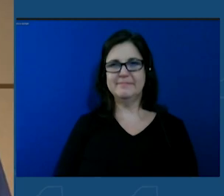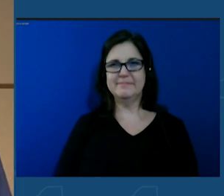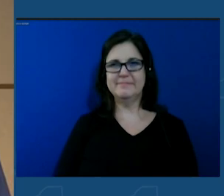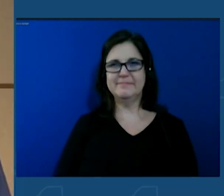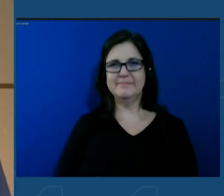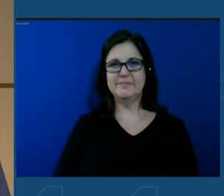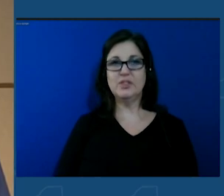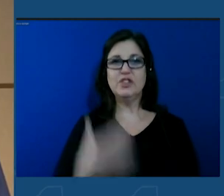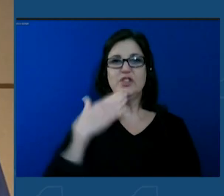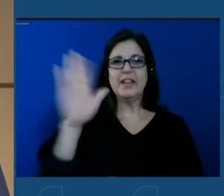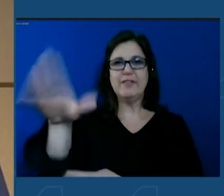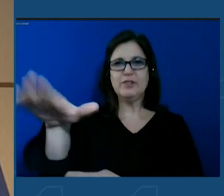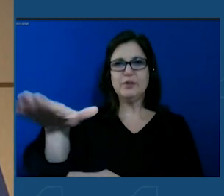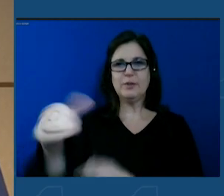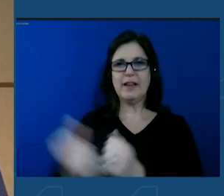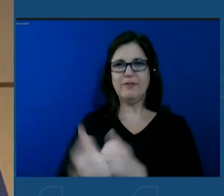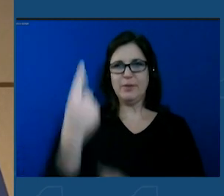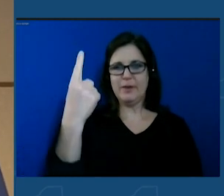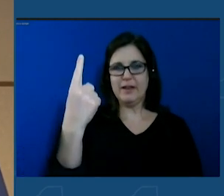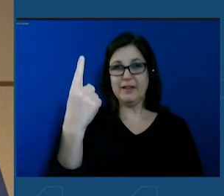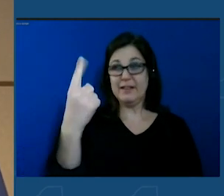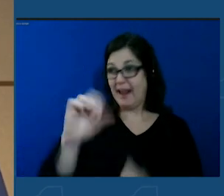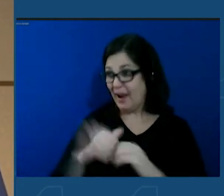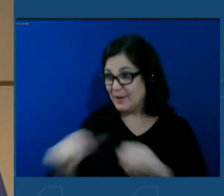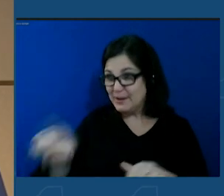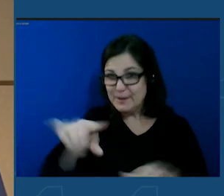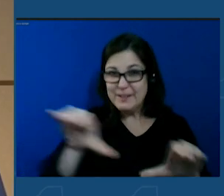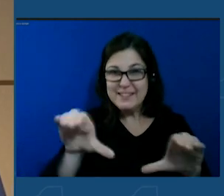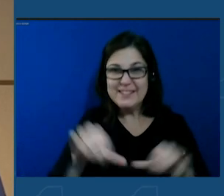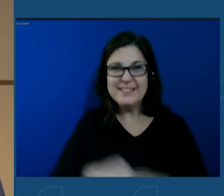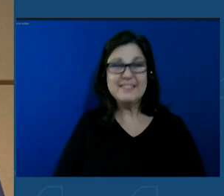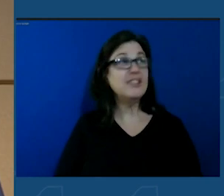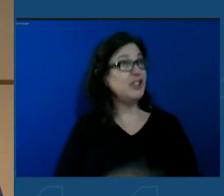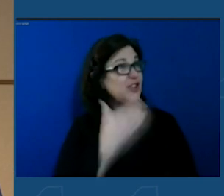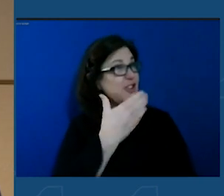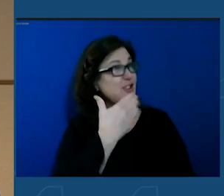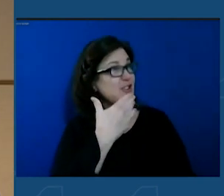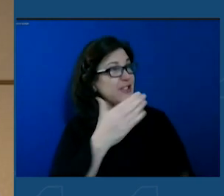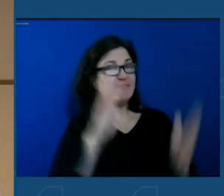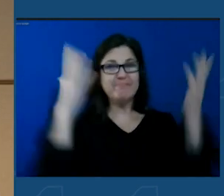Good afternoon, everybody. How are you guys doing? Good?